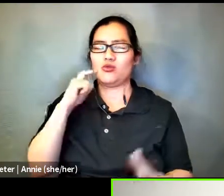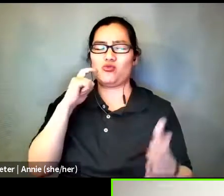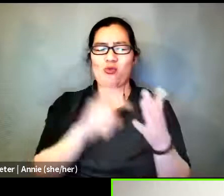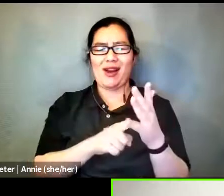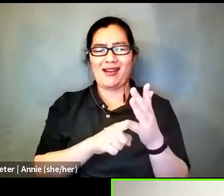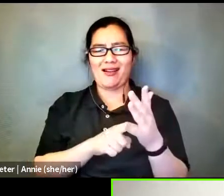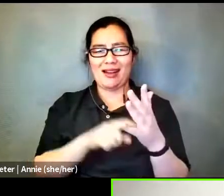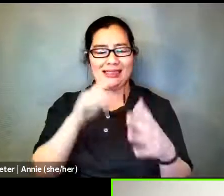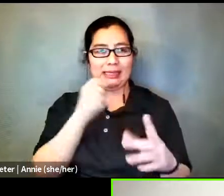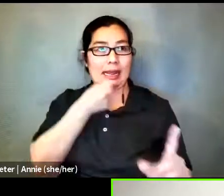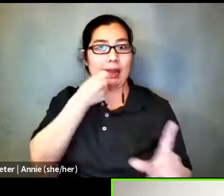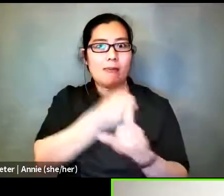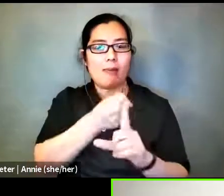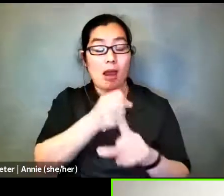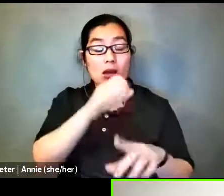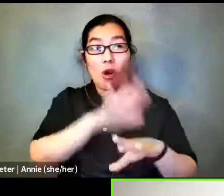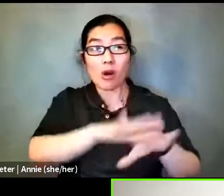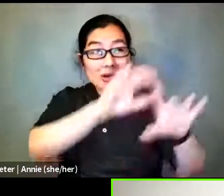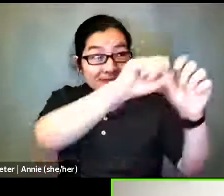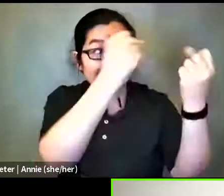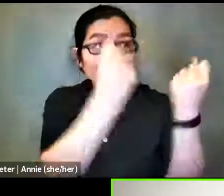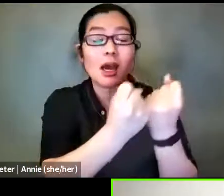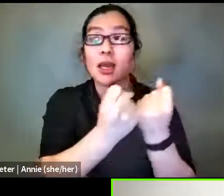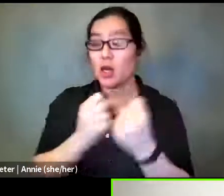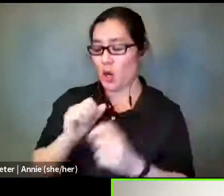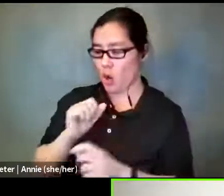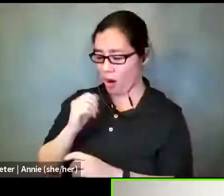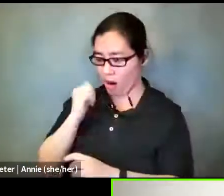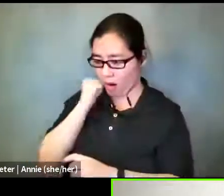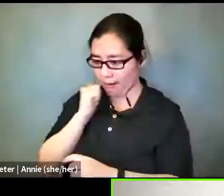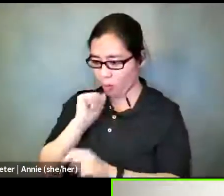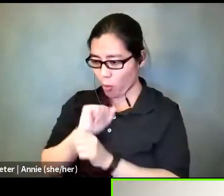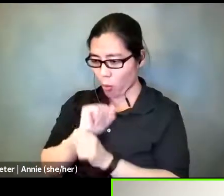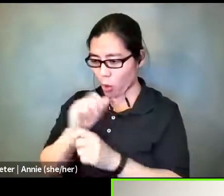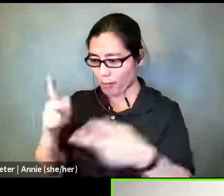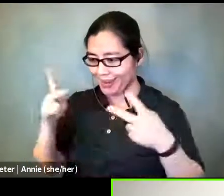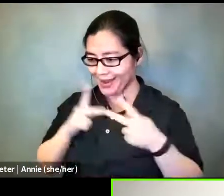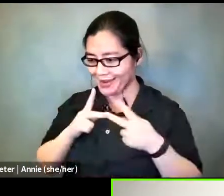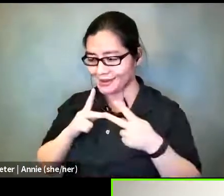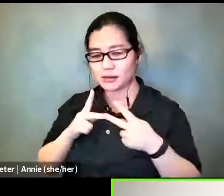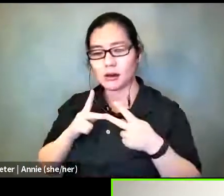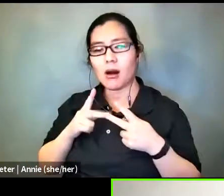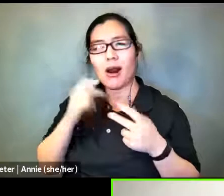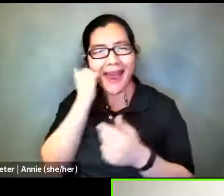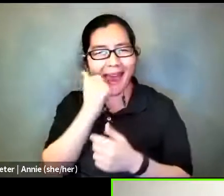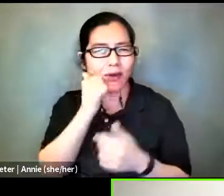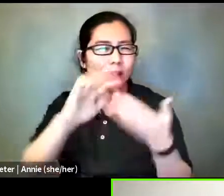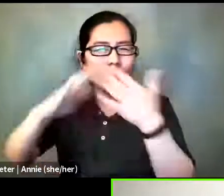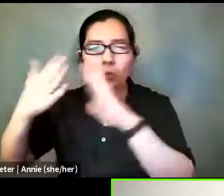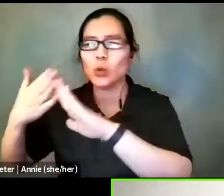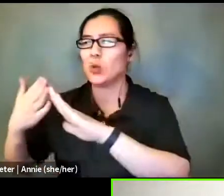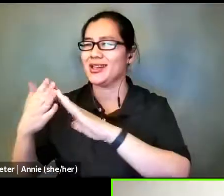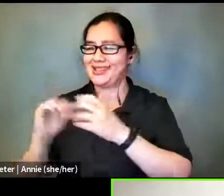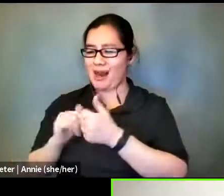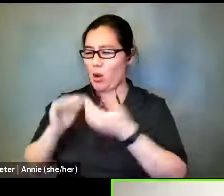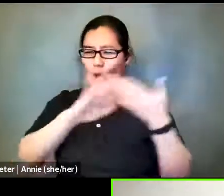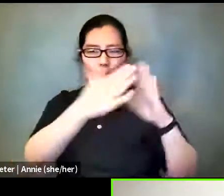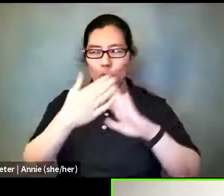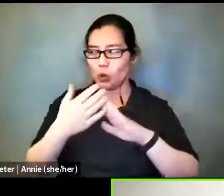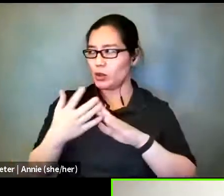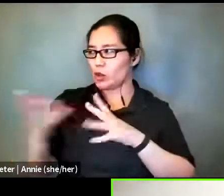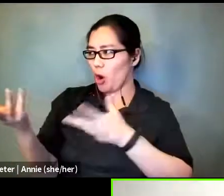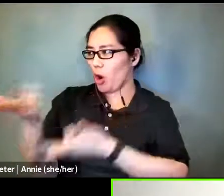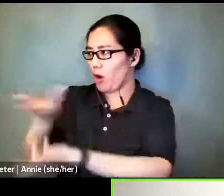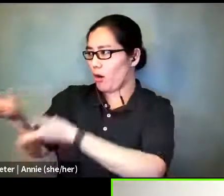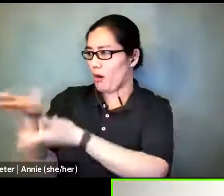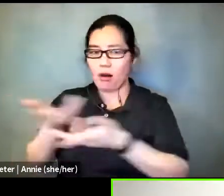workplace, on our culture. This is how it's impacted how our communities are engaging with each other. And